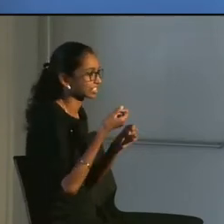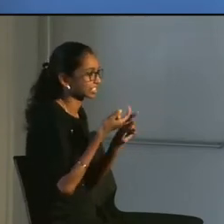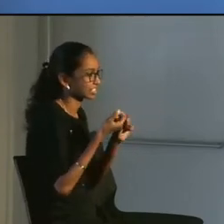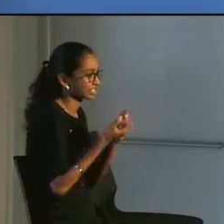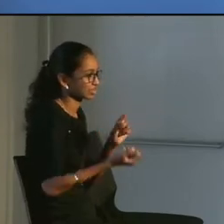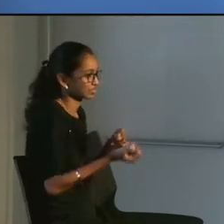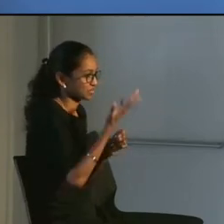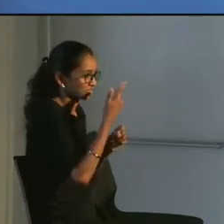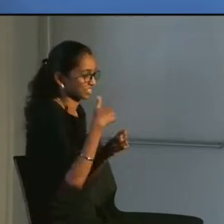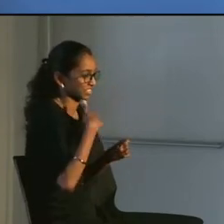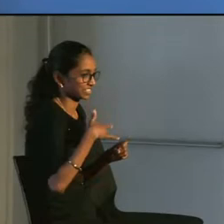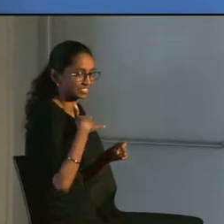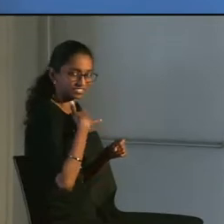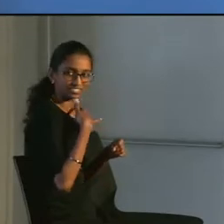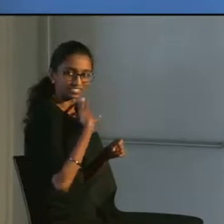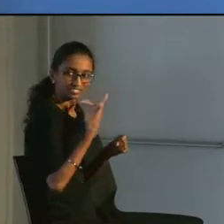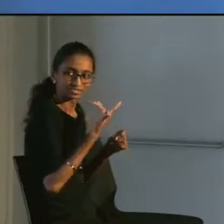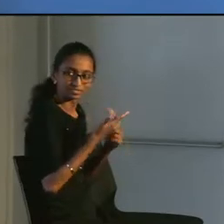this.